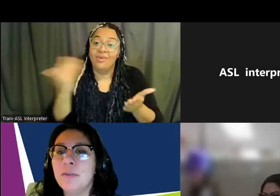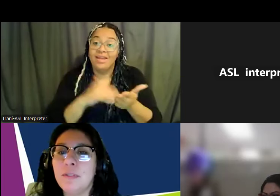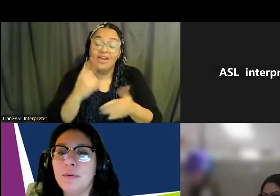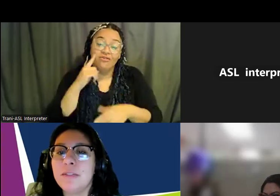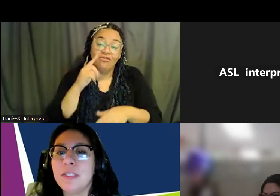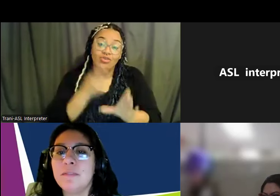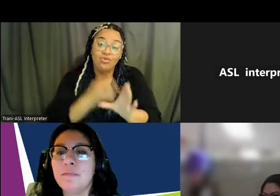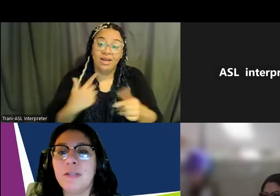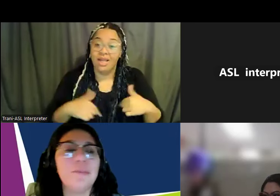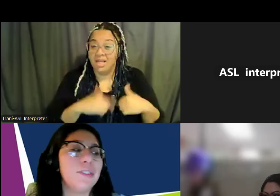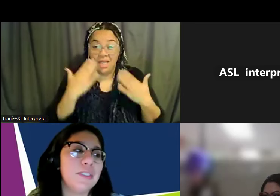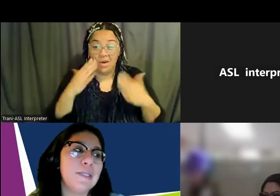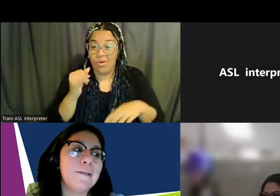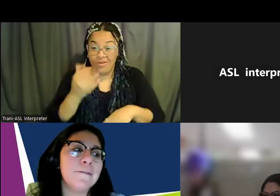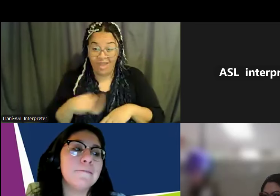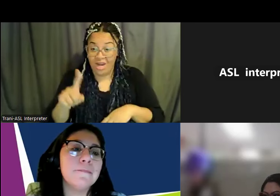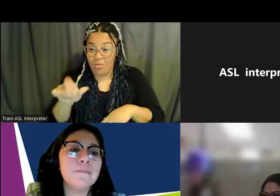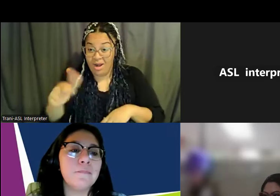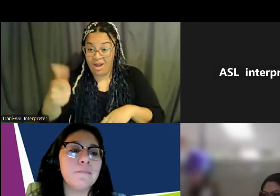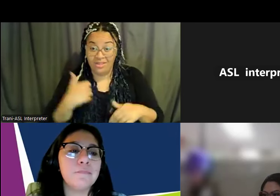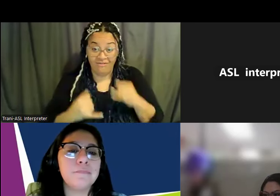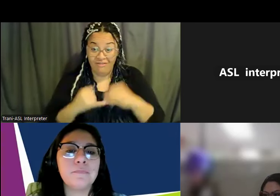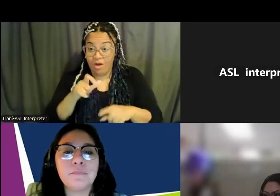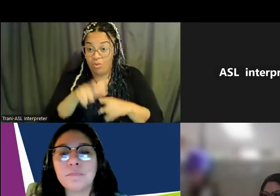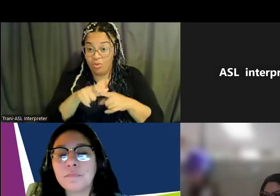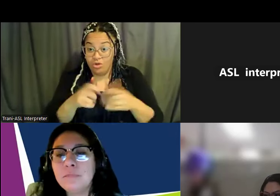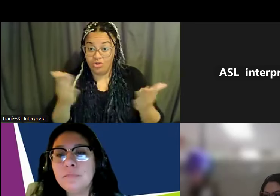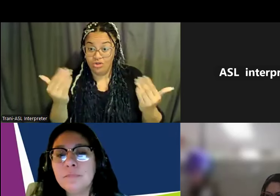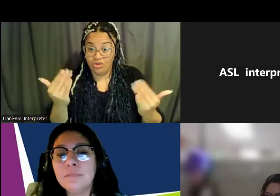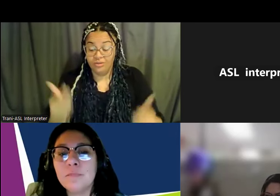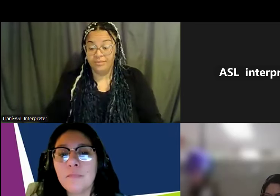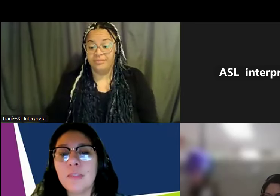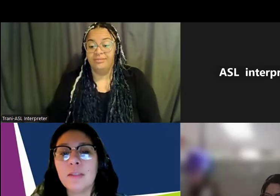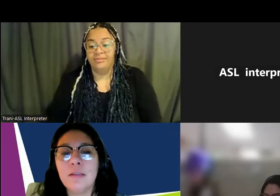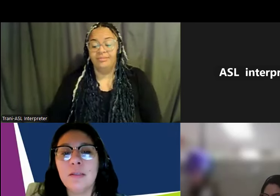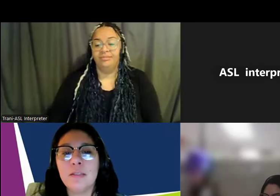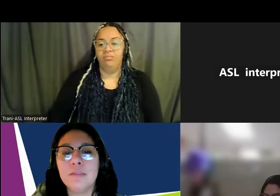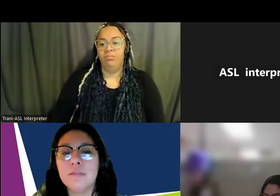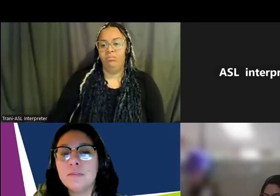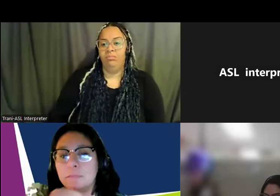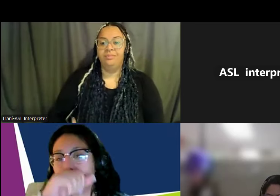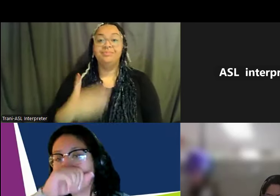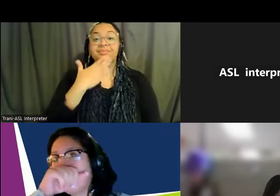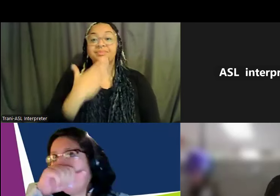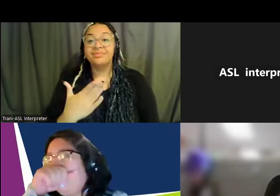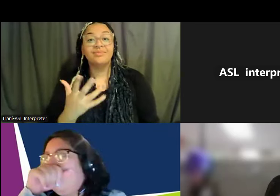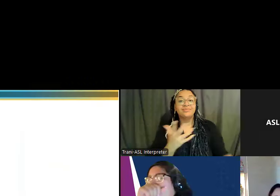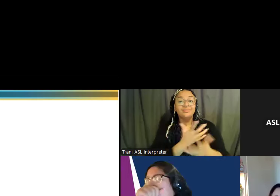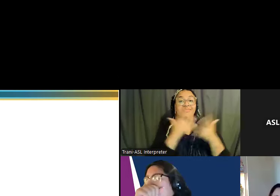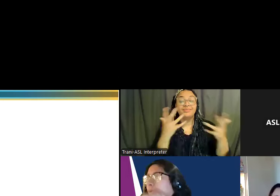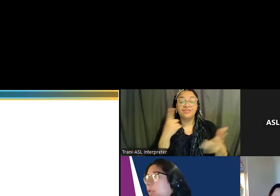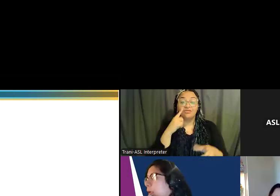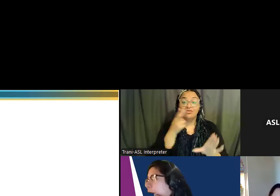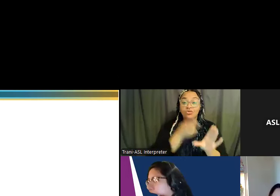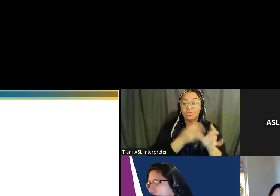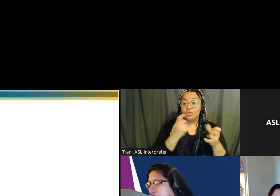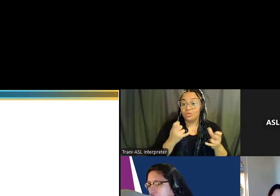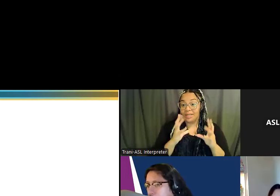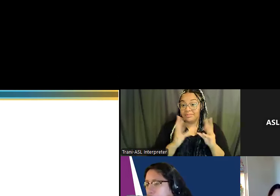don't know if anyone else has some final words. Thank you all so much for joining today's meeting.